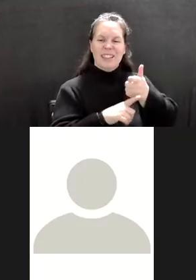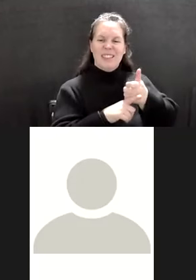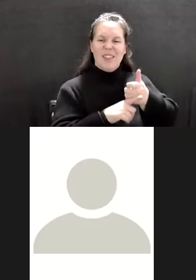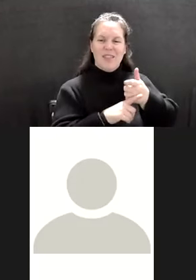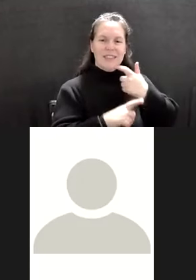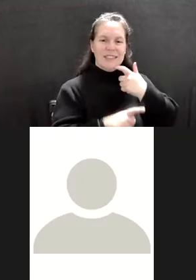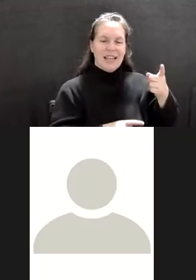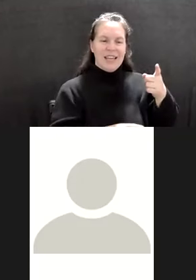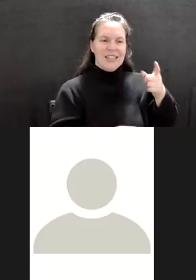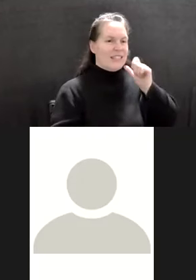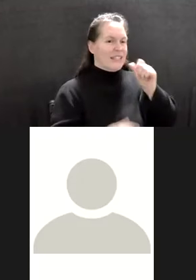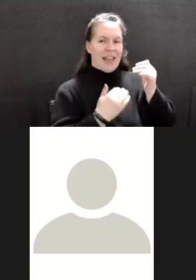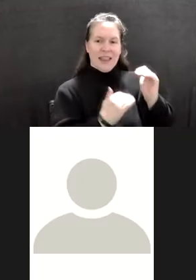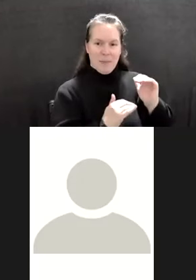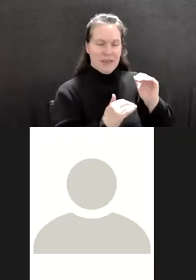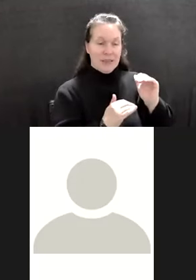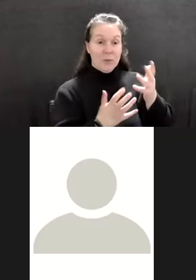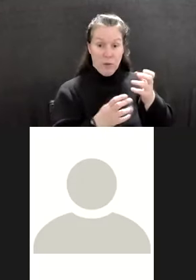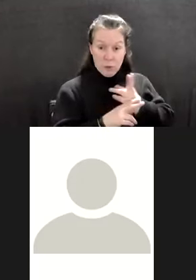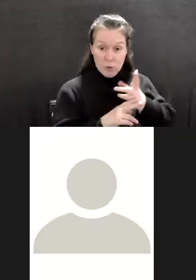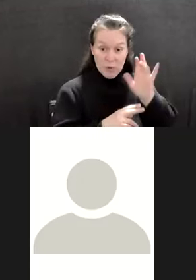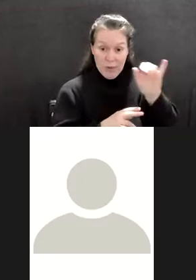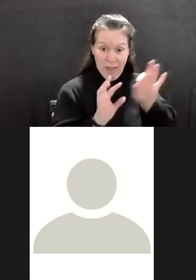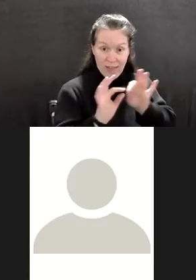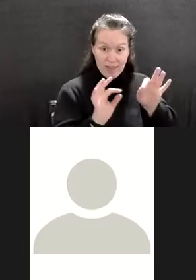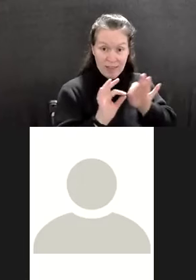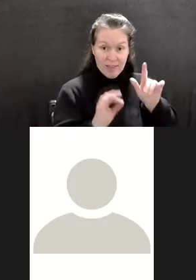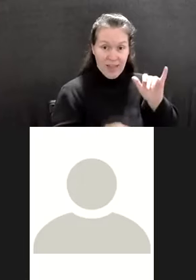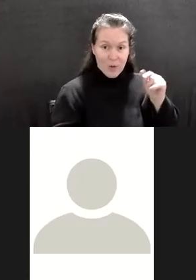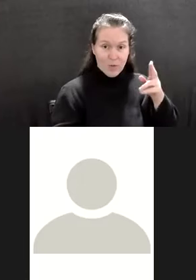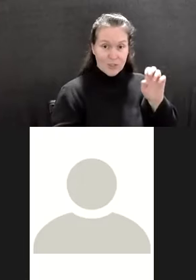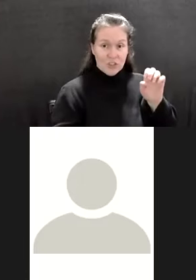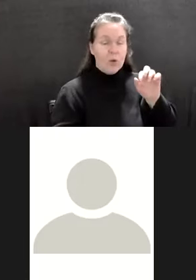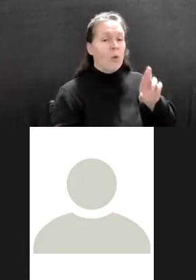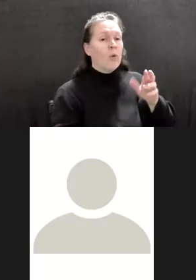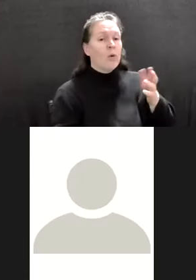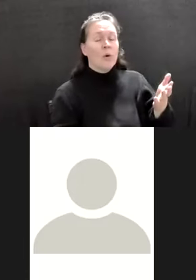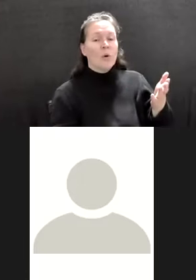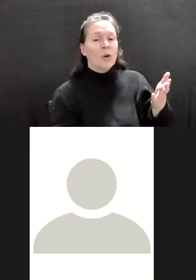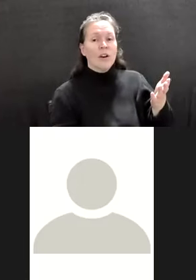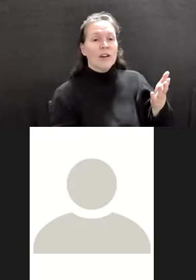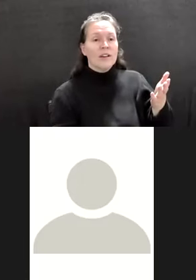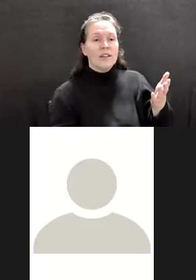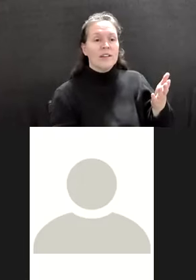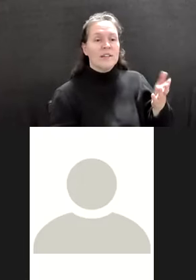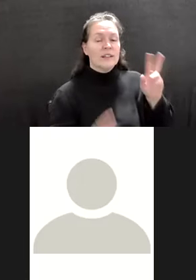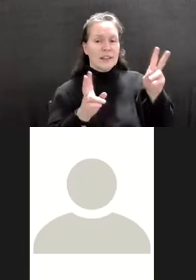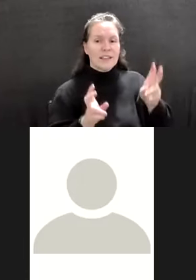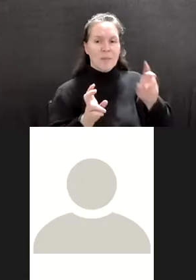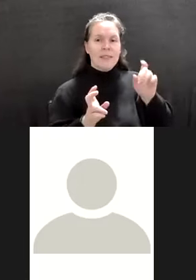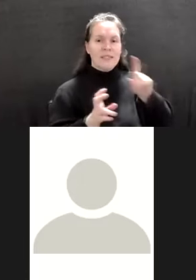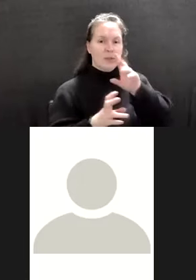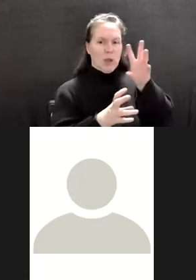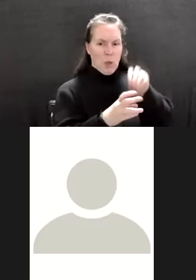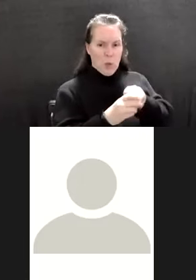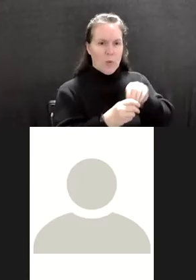So do we want to use that language? Or is it kind of the topics need to include